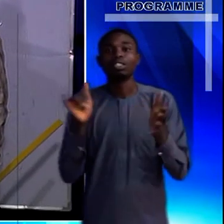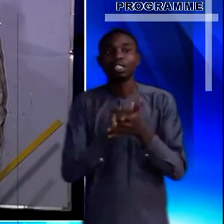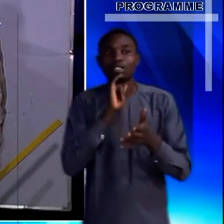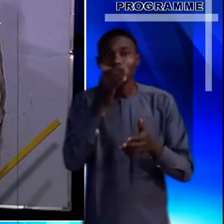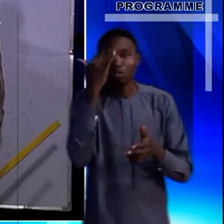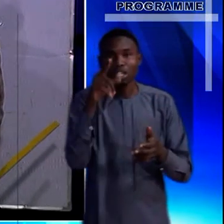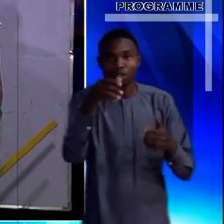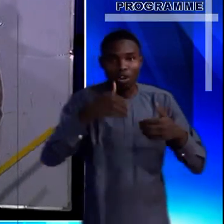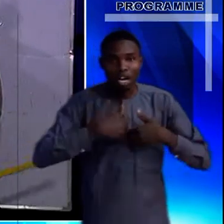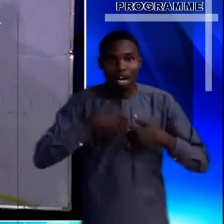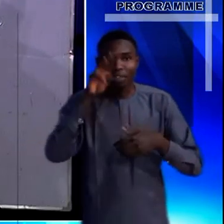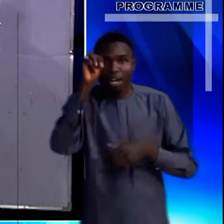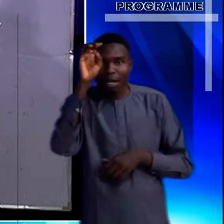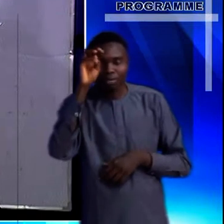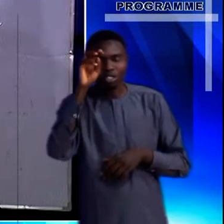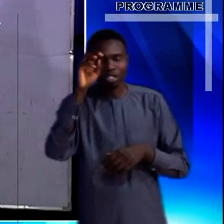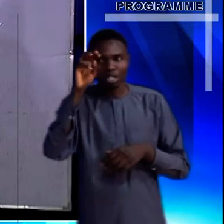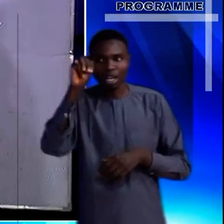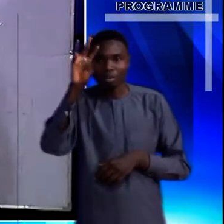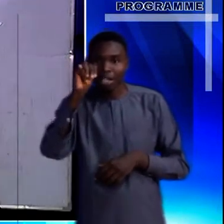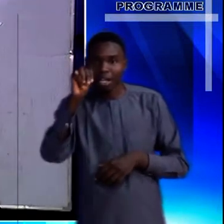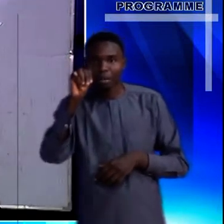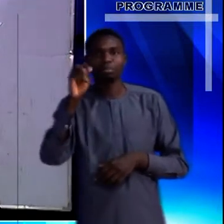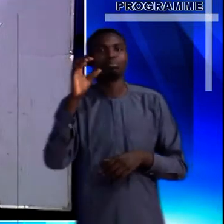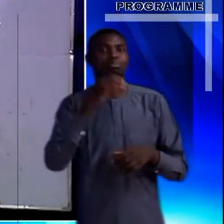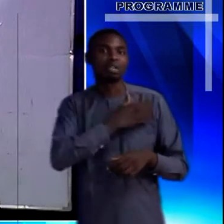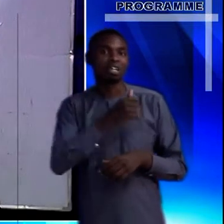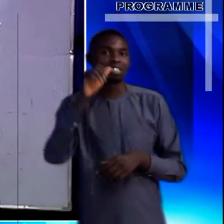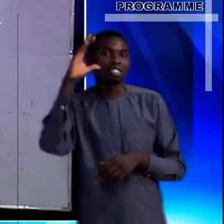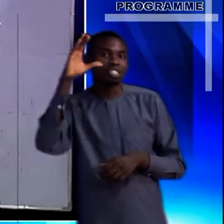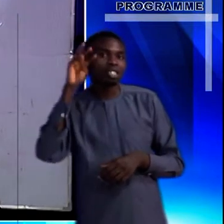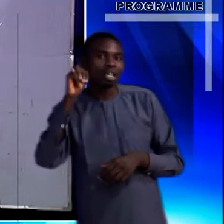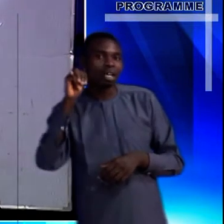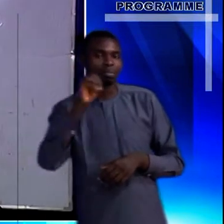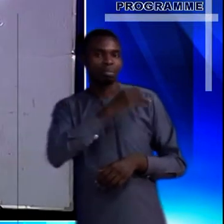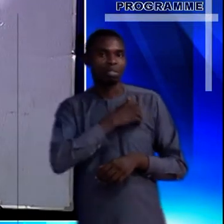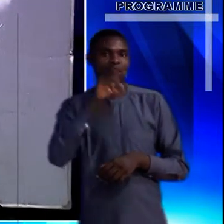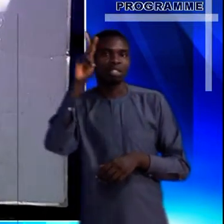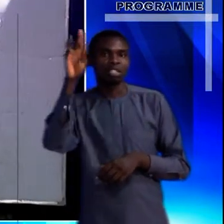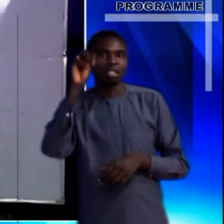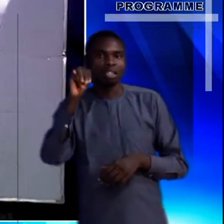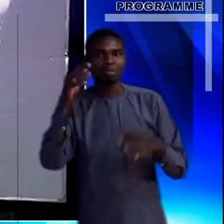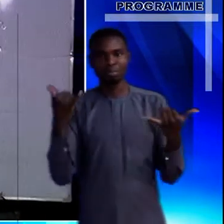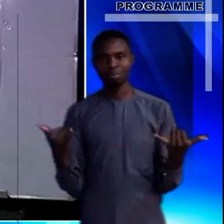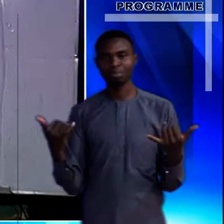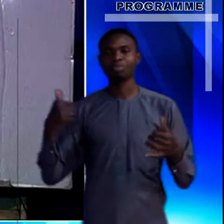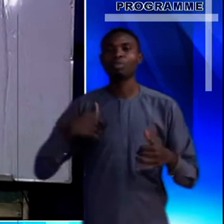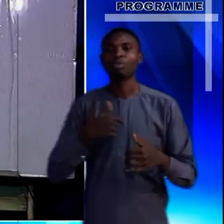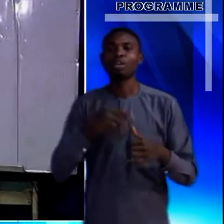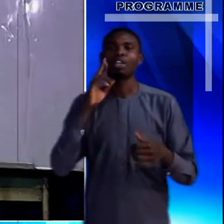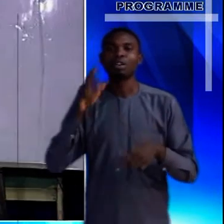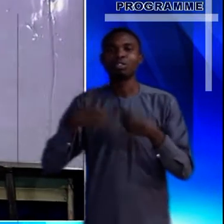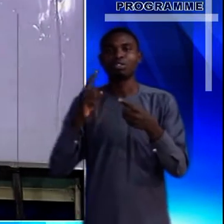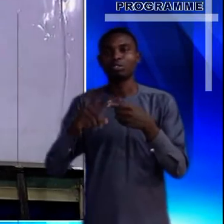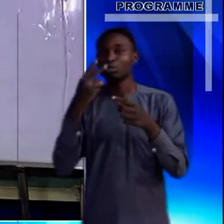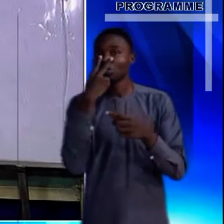I hope you are with me. Thank you. Now, we are going to look at the classification of this